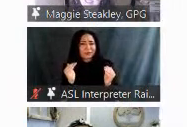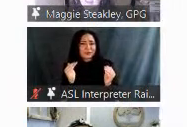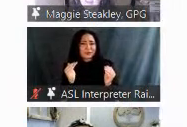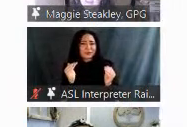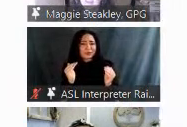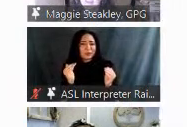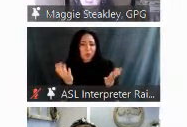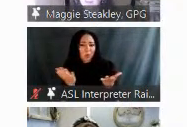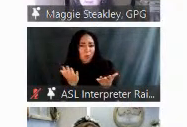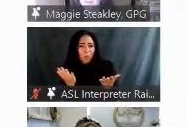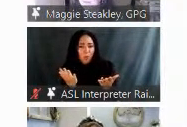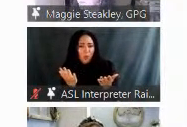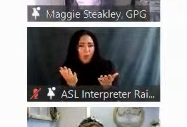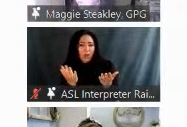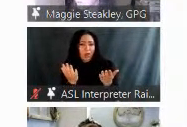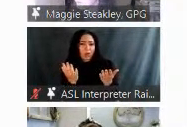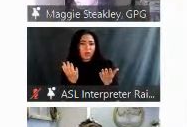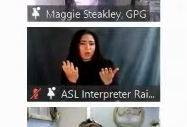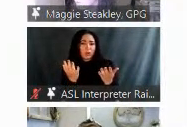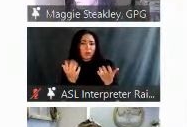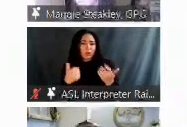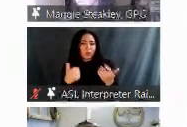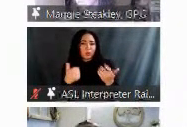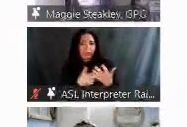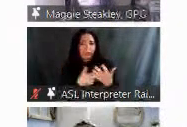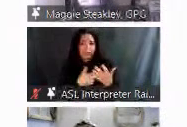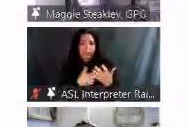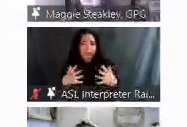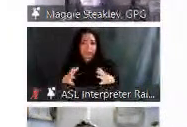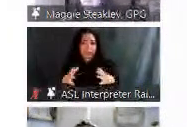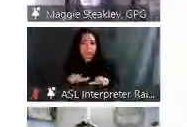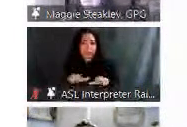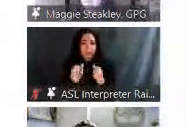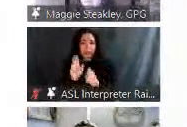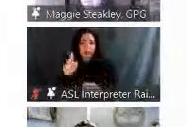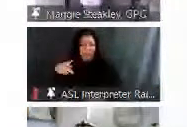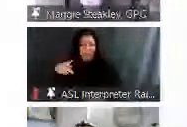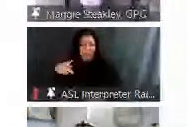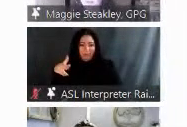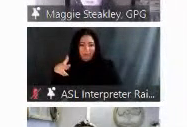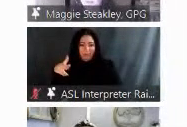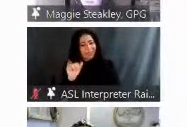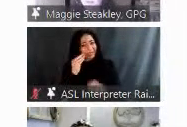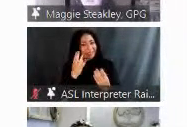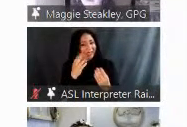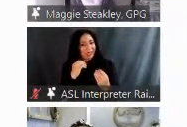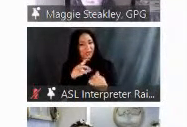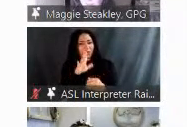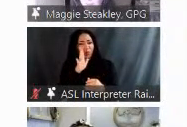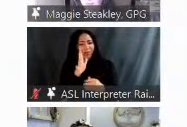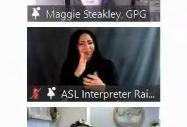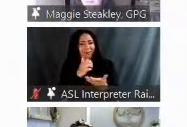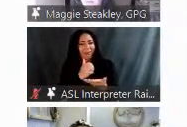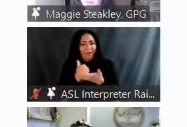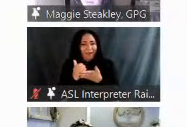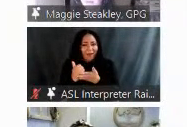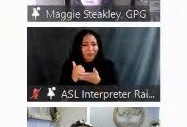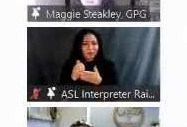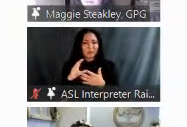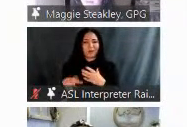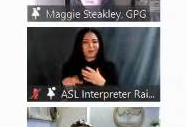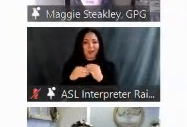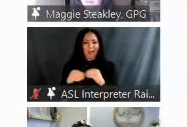what we want to do, the UPK. So are those the data is gonna help to add